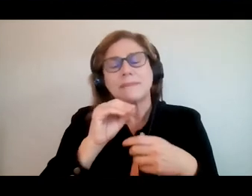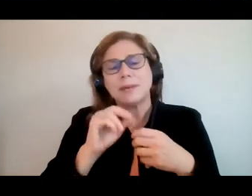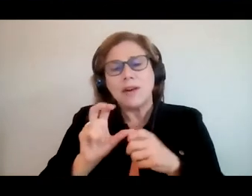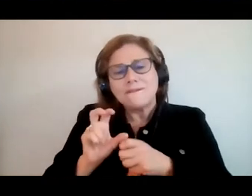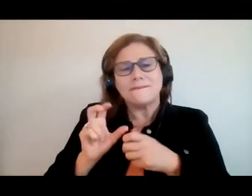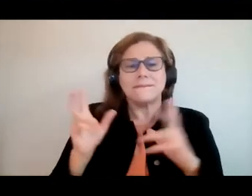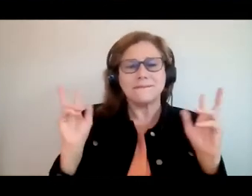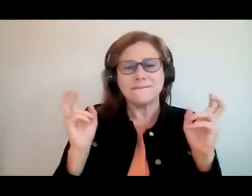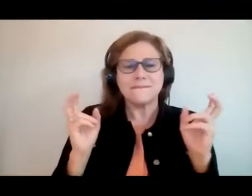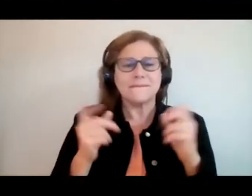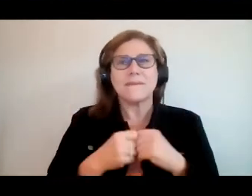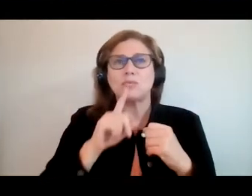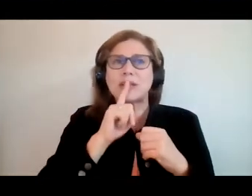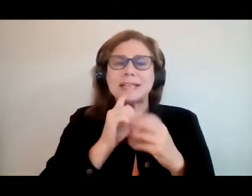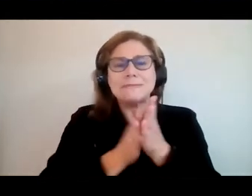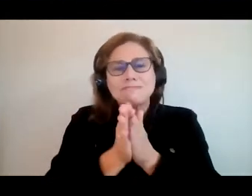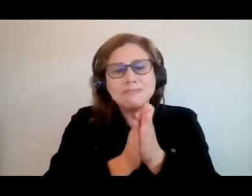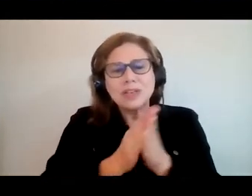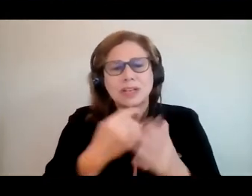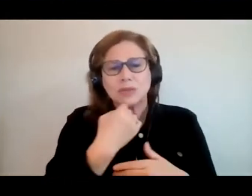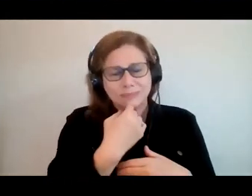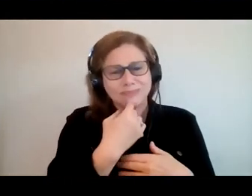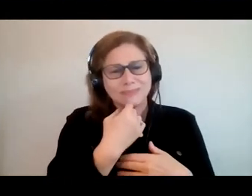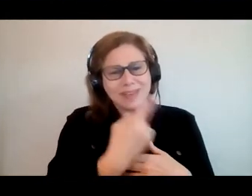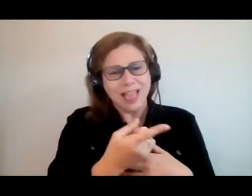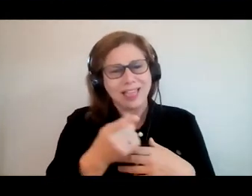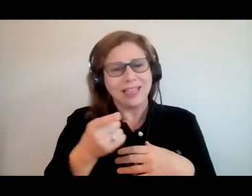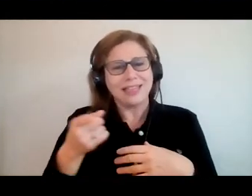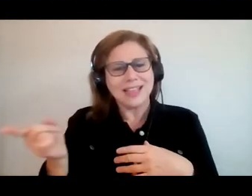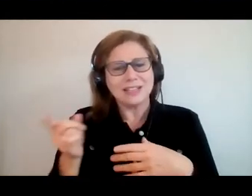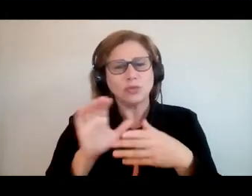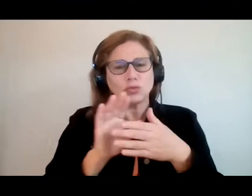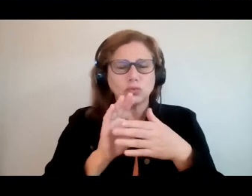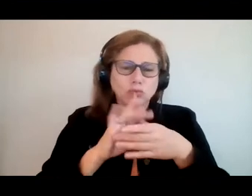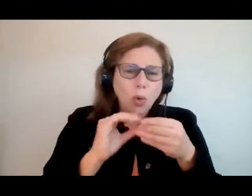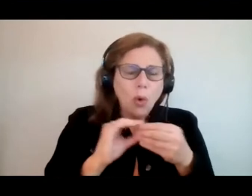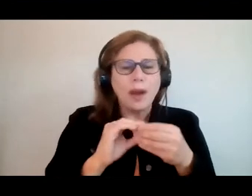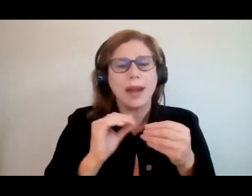the same movie, bringing in our different styles and viewpoints.